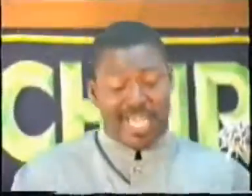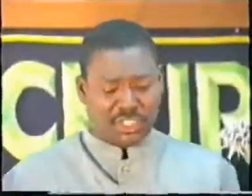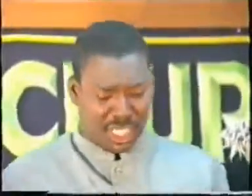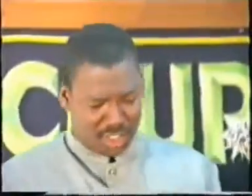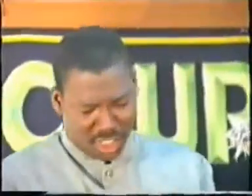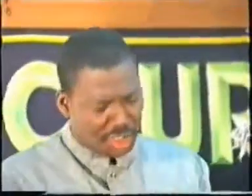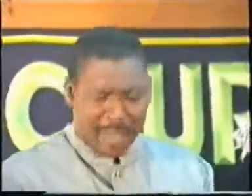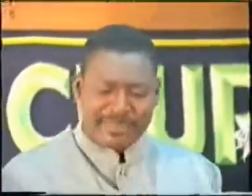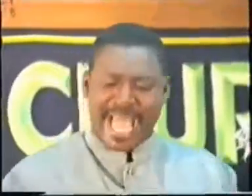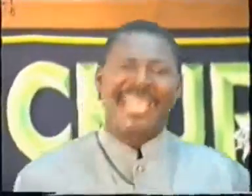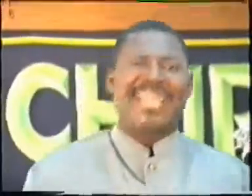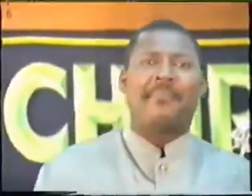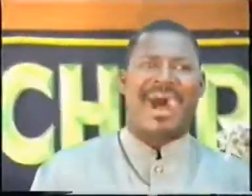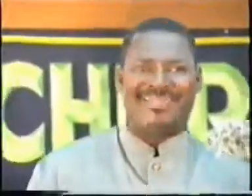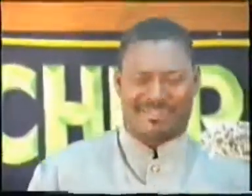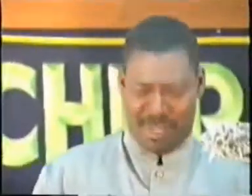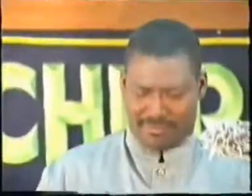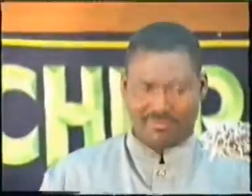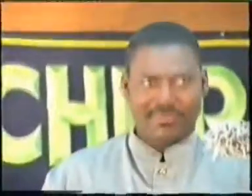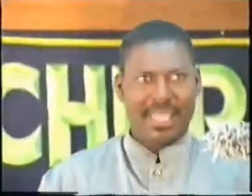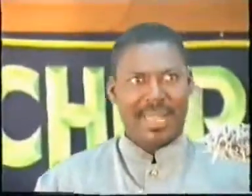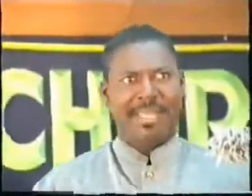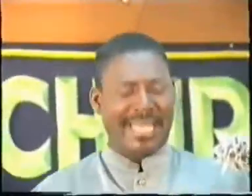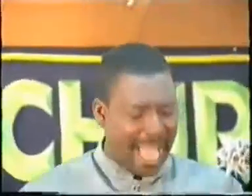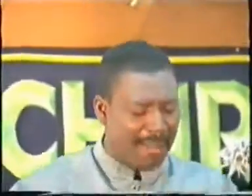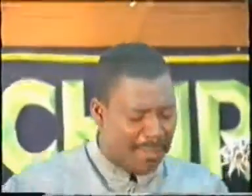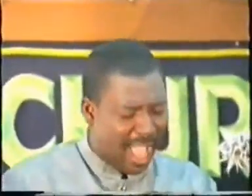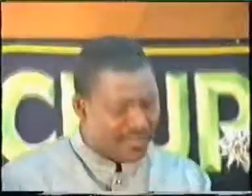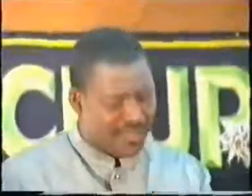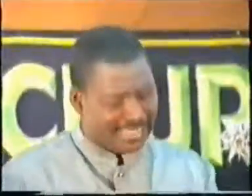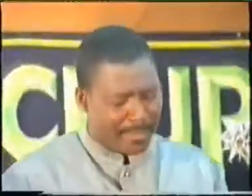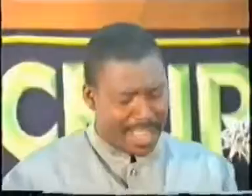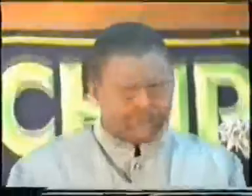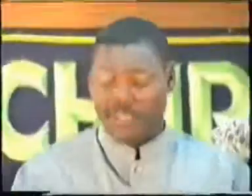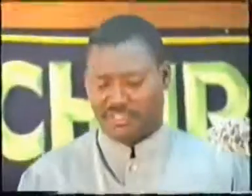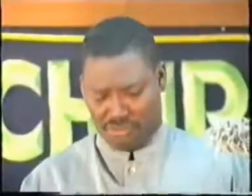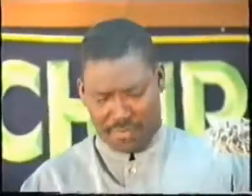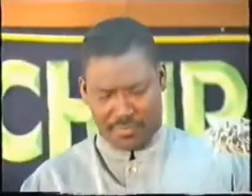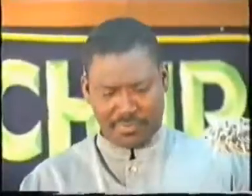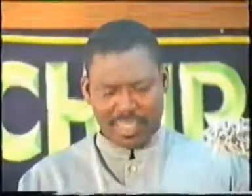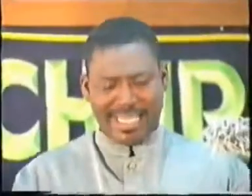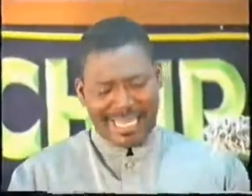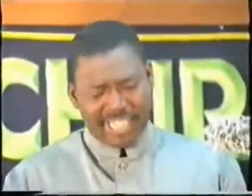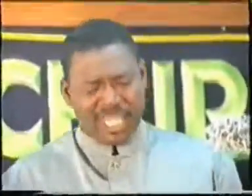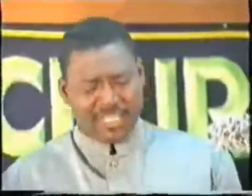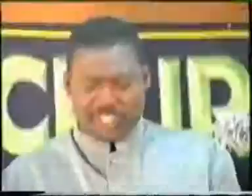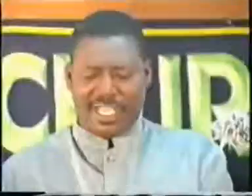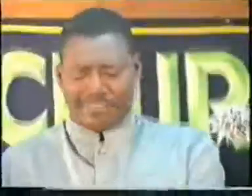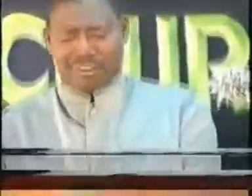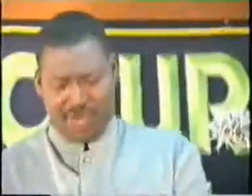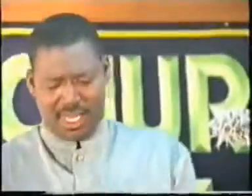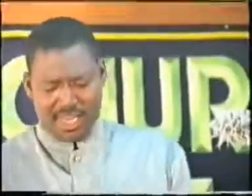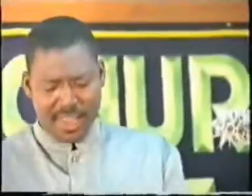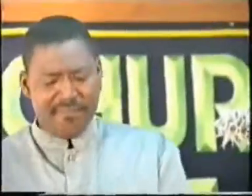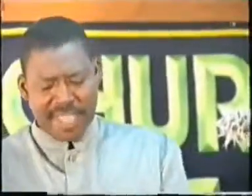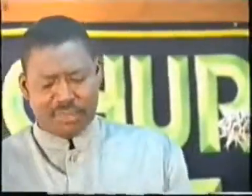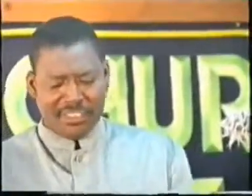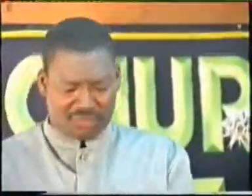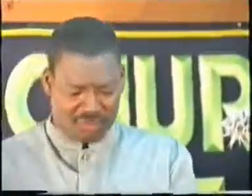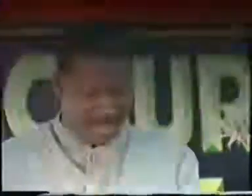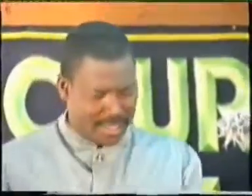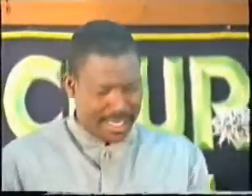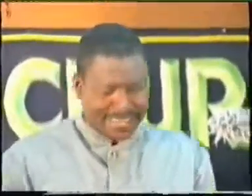heard anyone echo Galatians, the book of Galatians, chapter number 3. Now, make can Calvary be every verse number